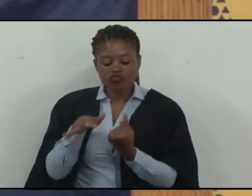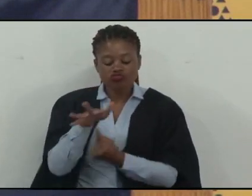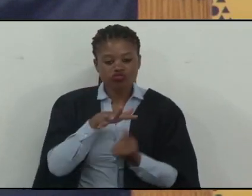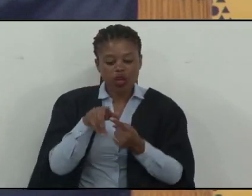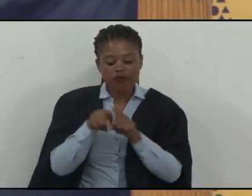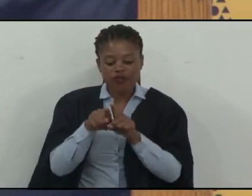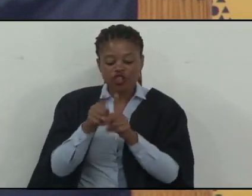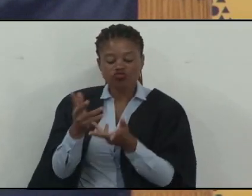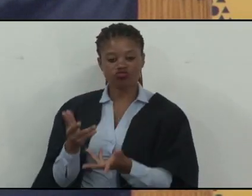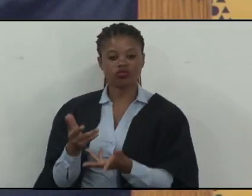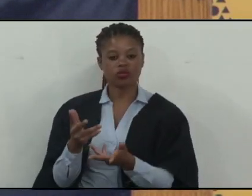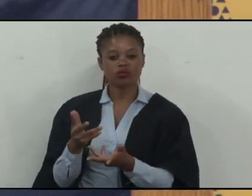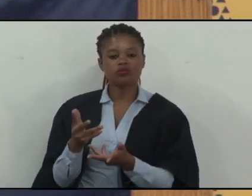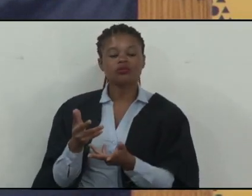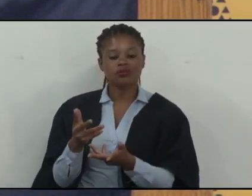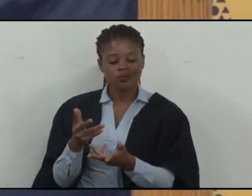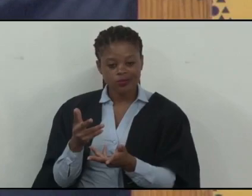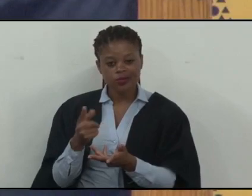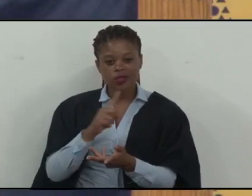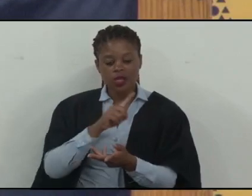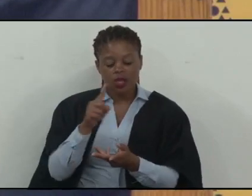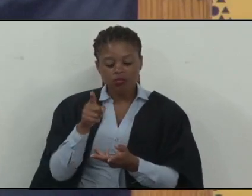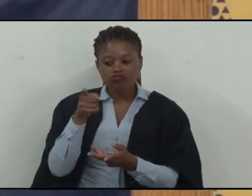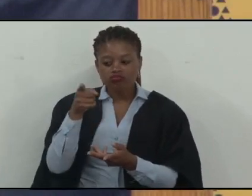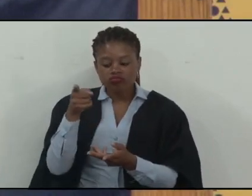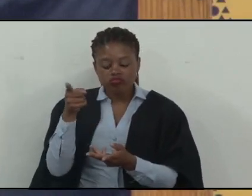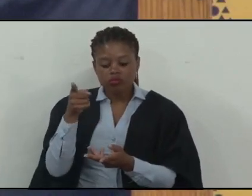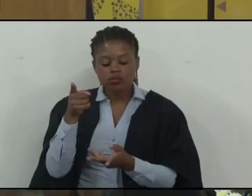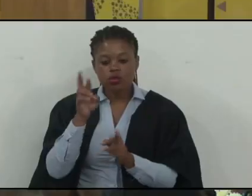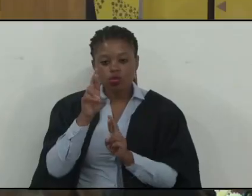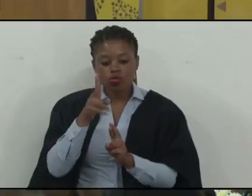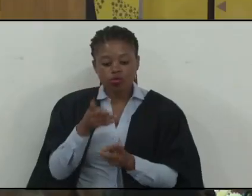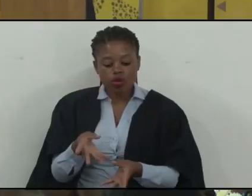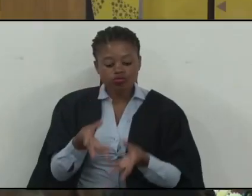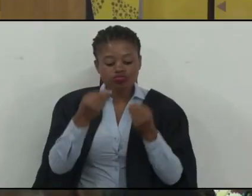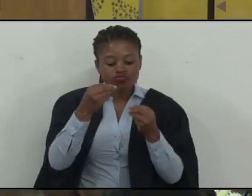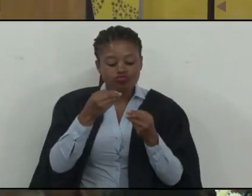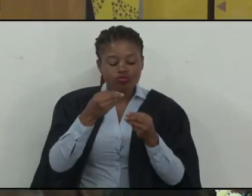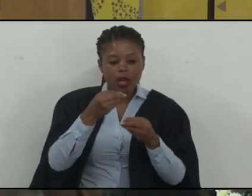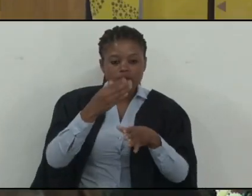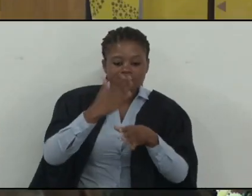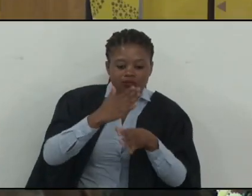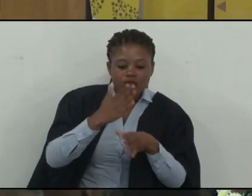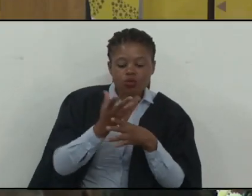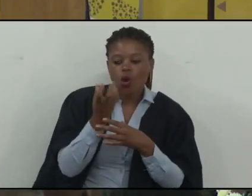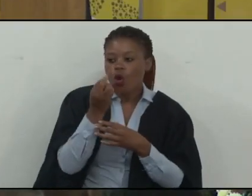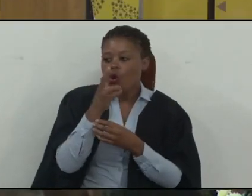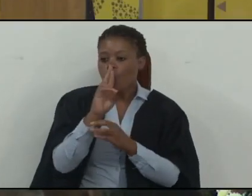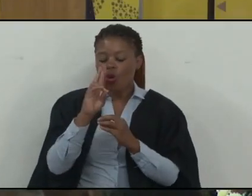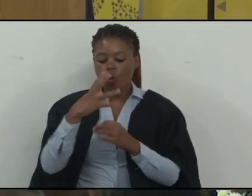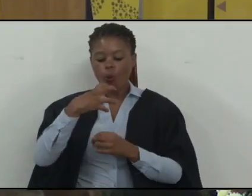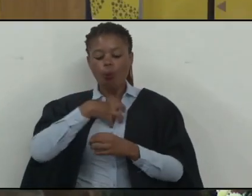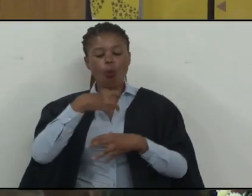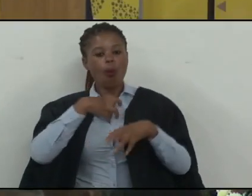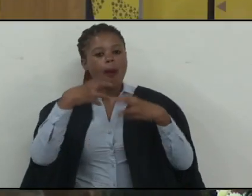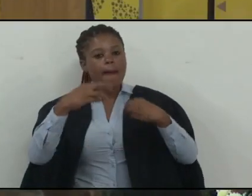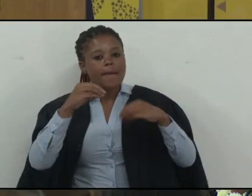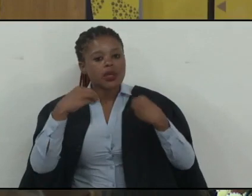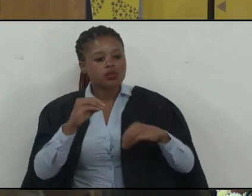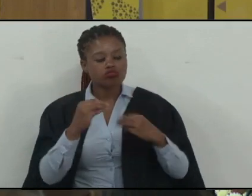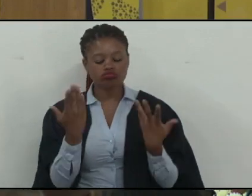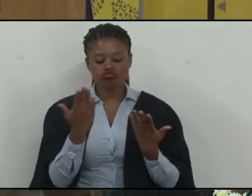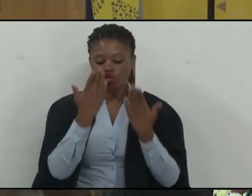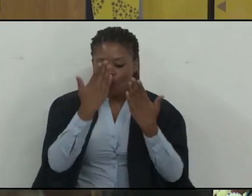all of you are either employed, running your own businesses, or